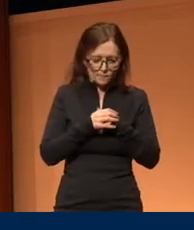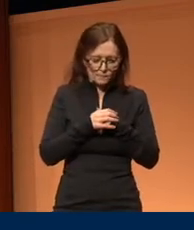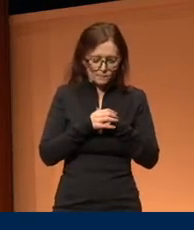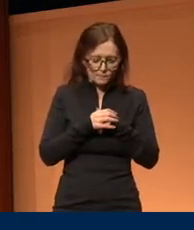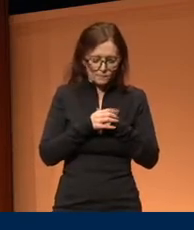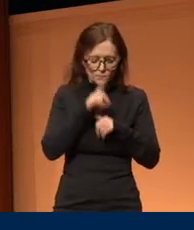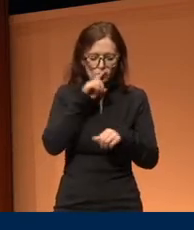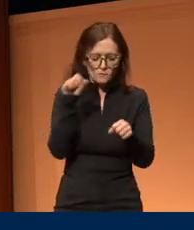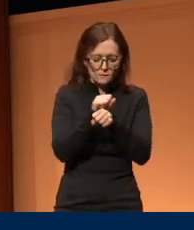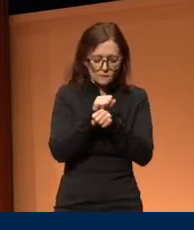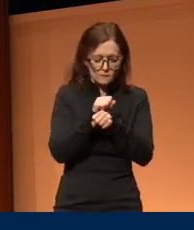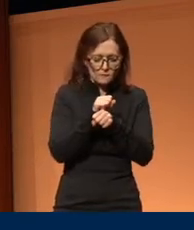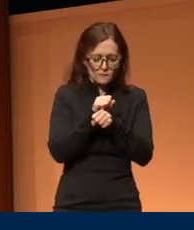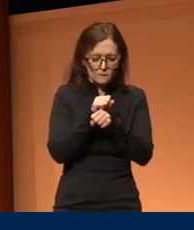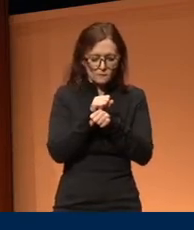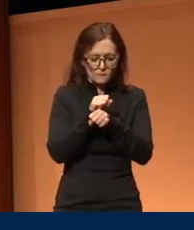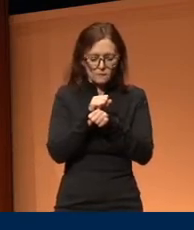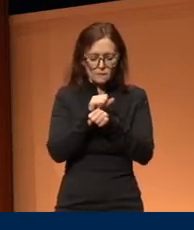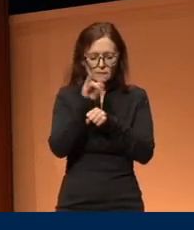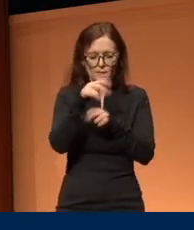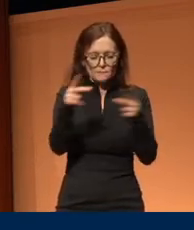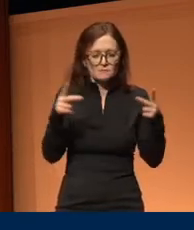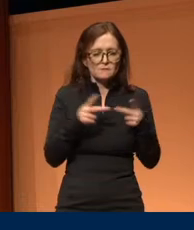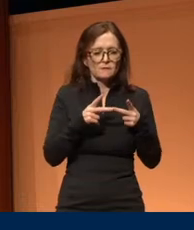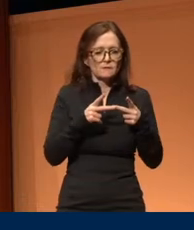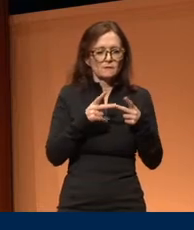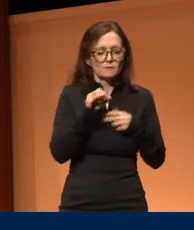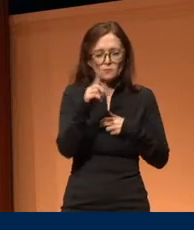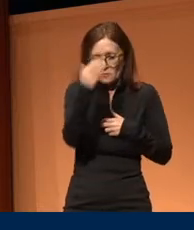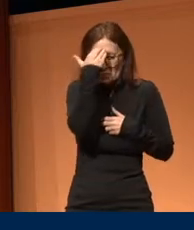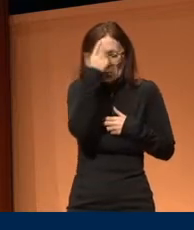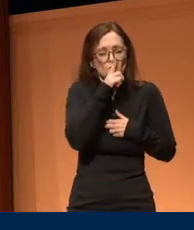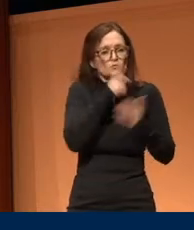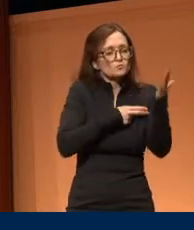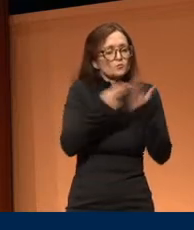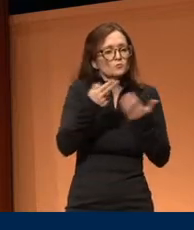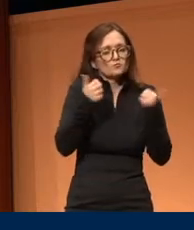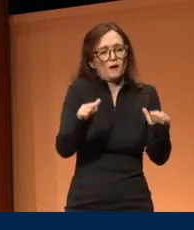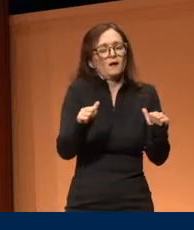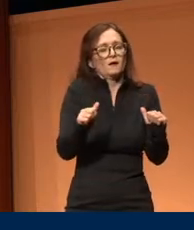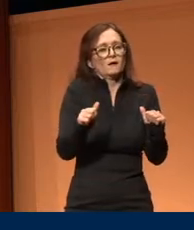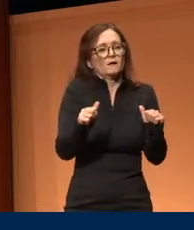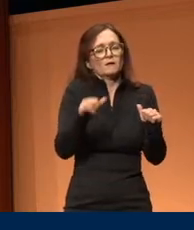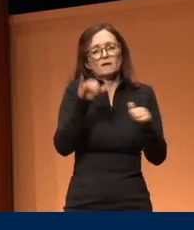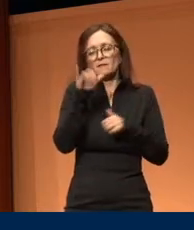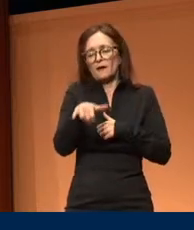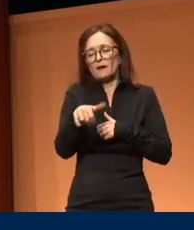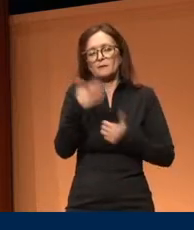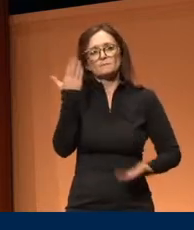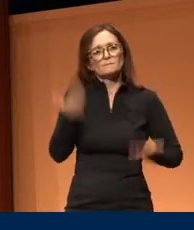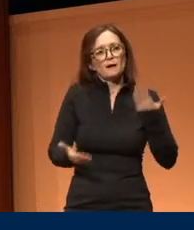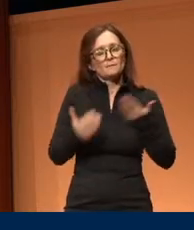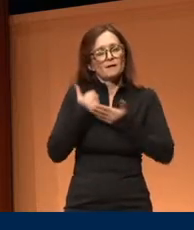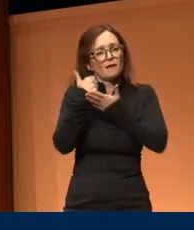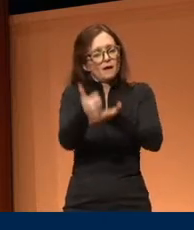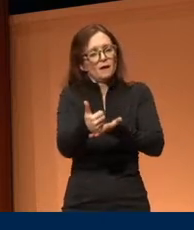without feeling that they're being identified with the position, because no one knows what they truly believe, right? And that might have helped